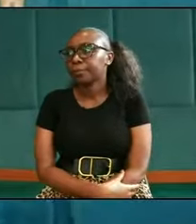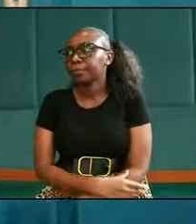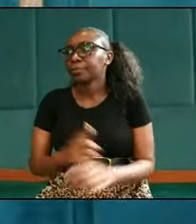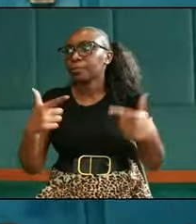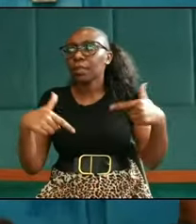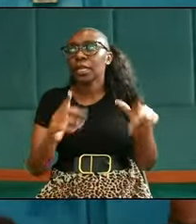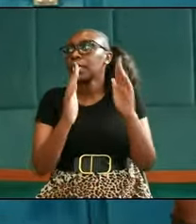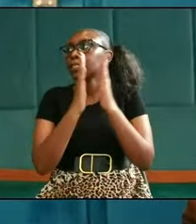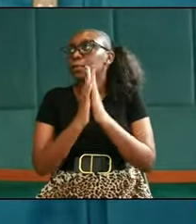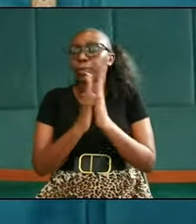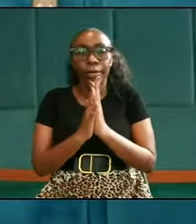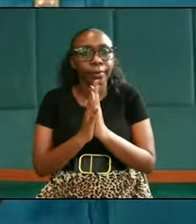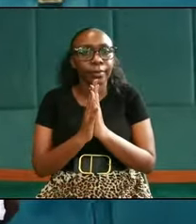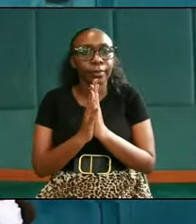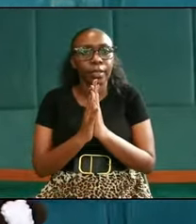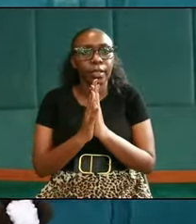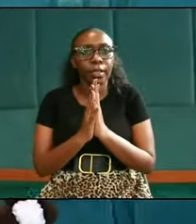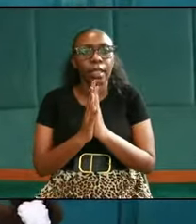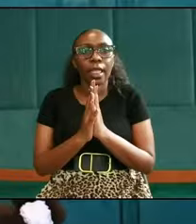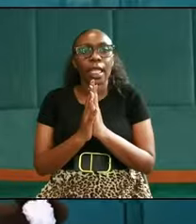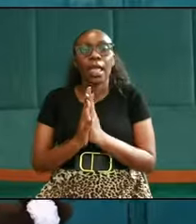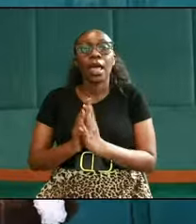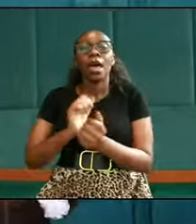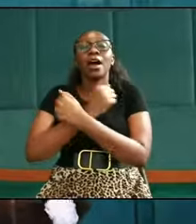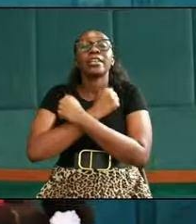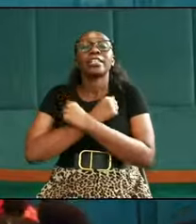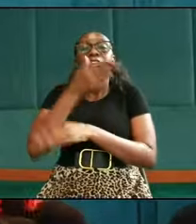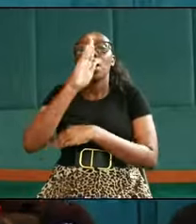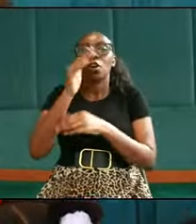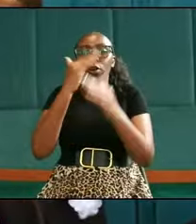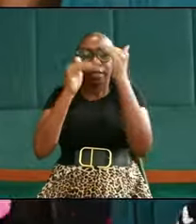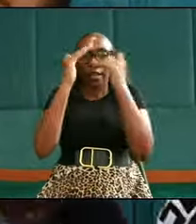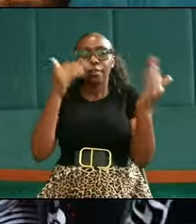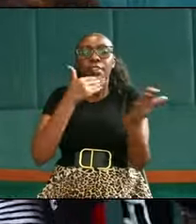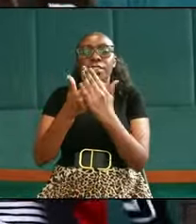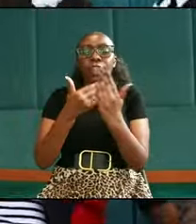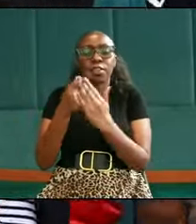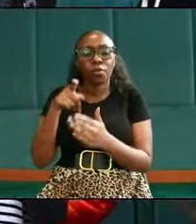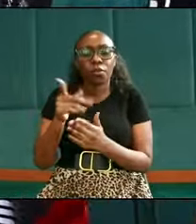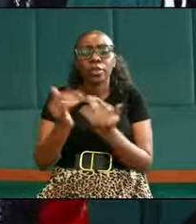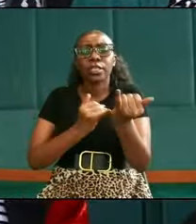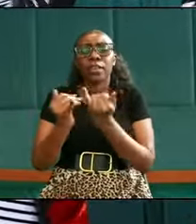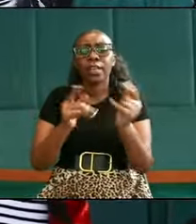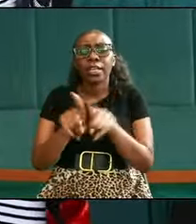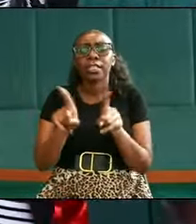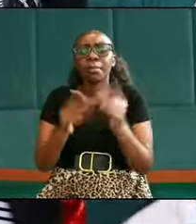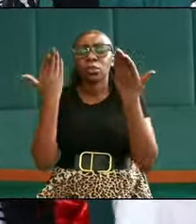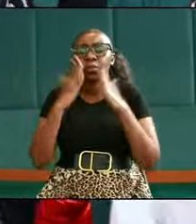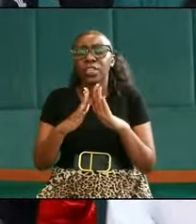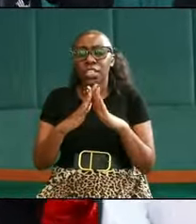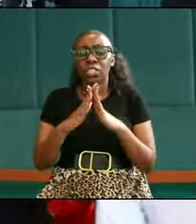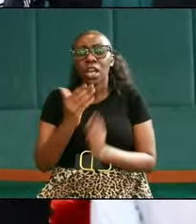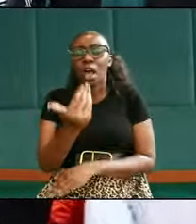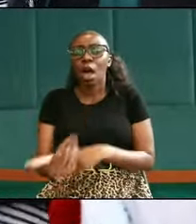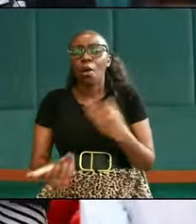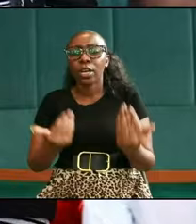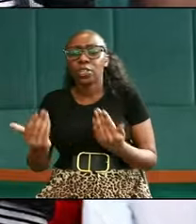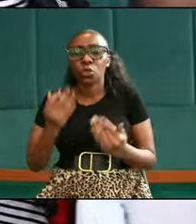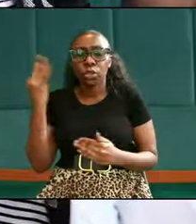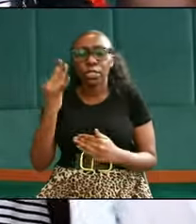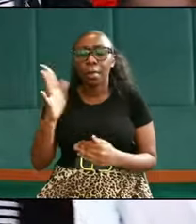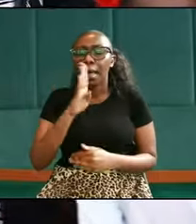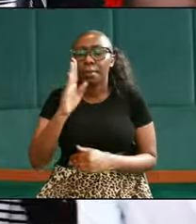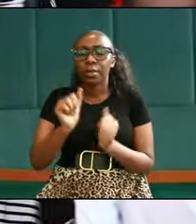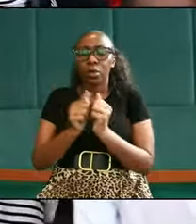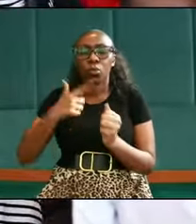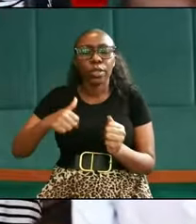Let's pray. Let us pray, dear God in heaven. We thank you for this Sabbath, even as we have finished our children's sermon. May you please be with